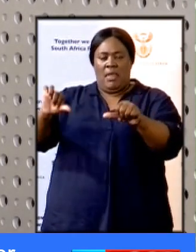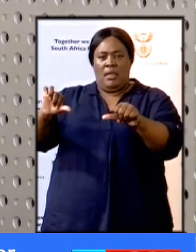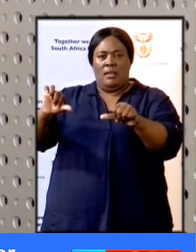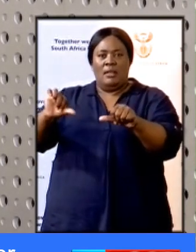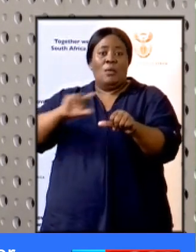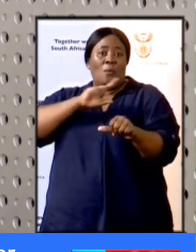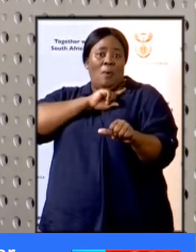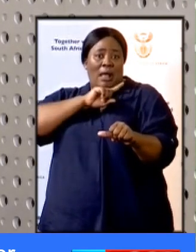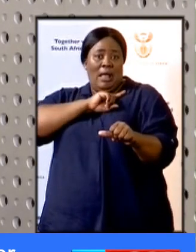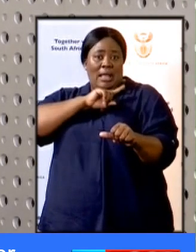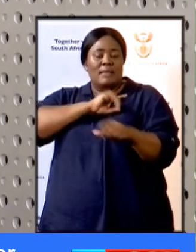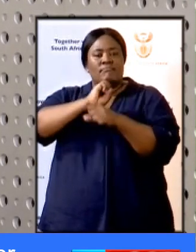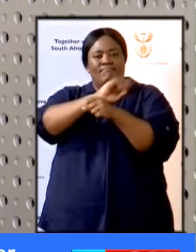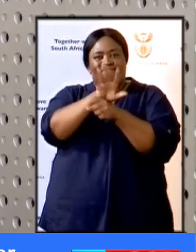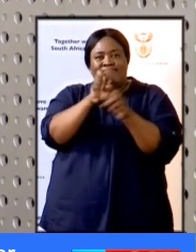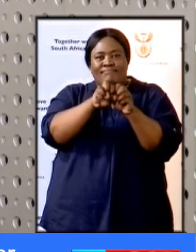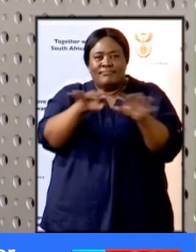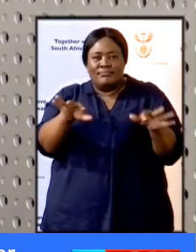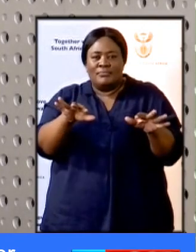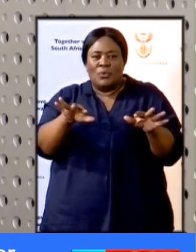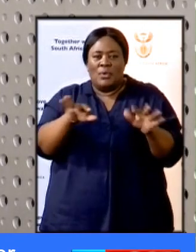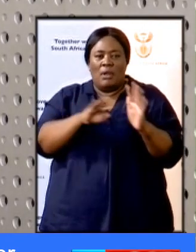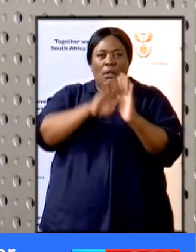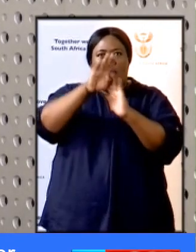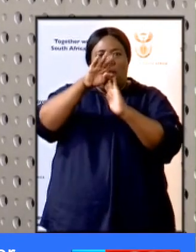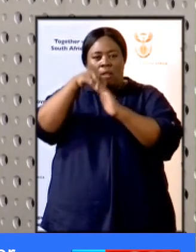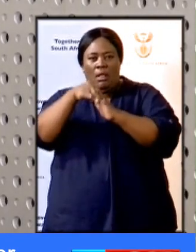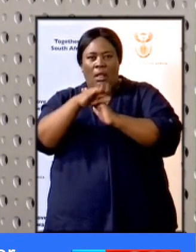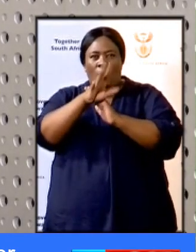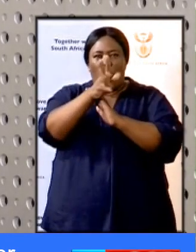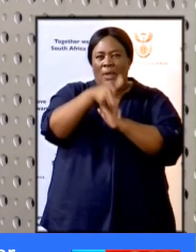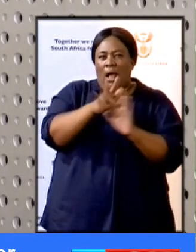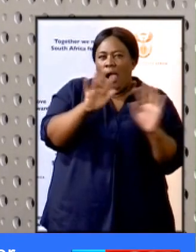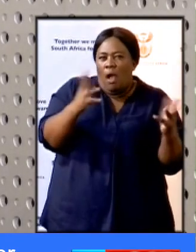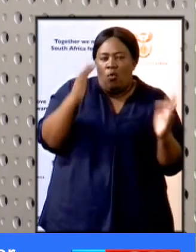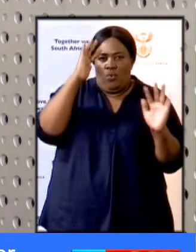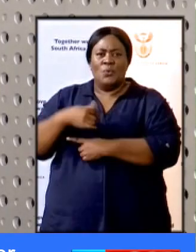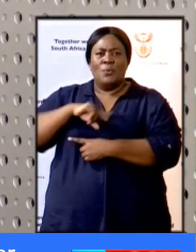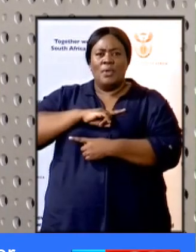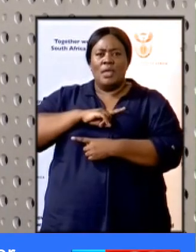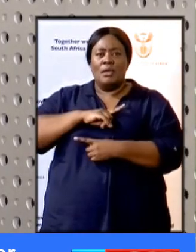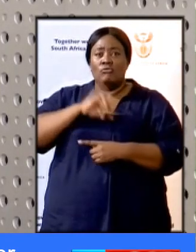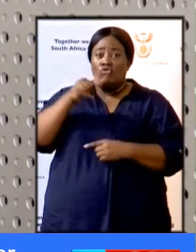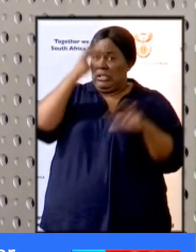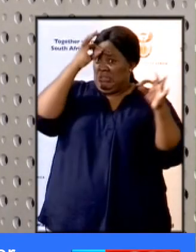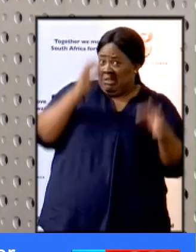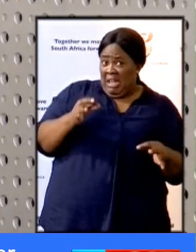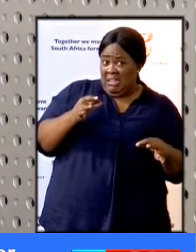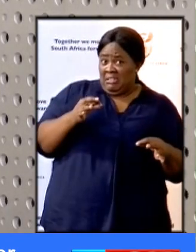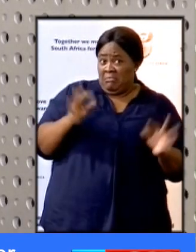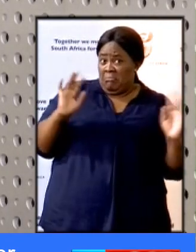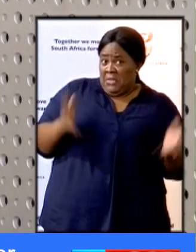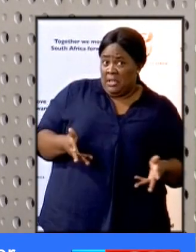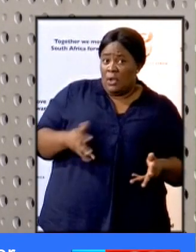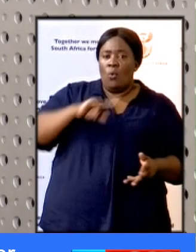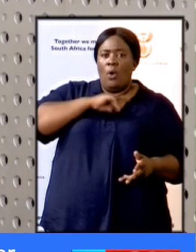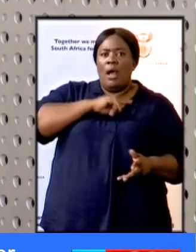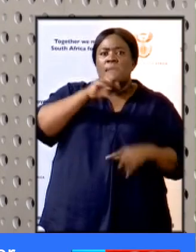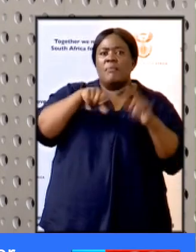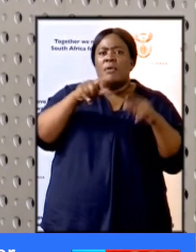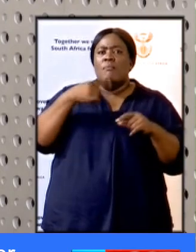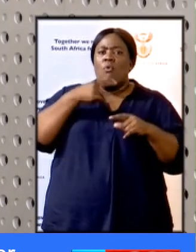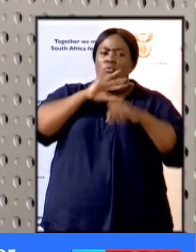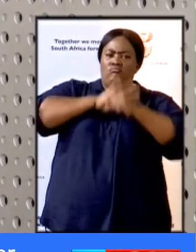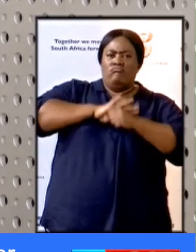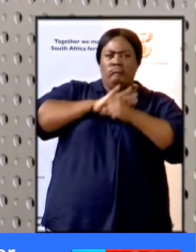possible. We want to underline this. Just because there are those who are putting us under pressure